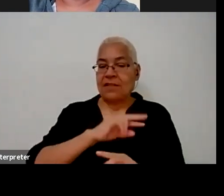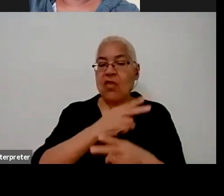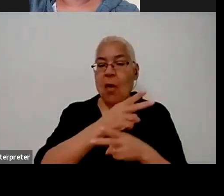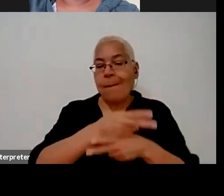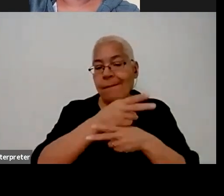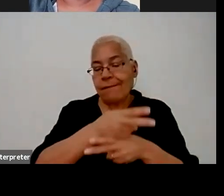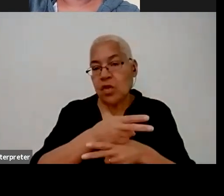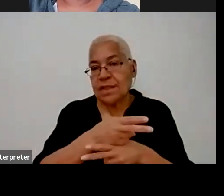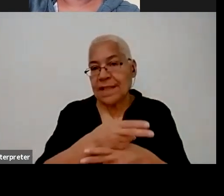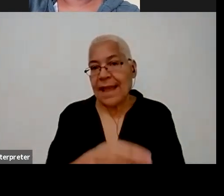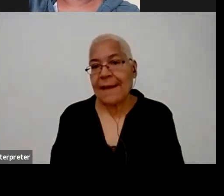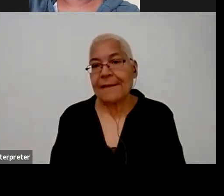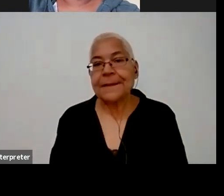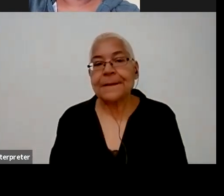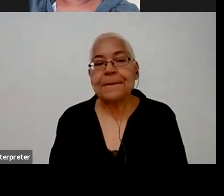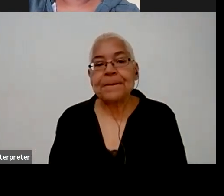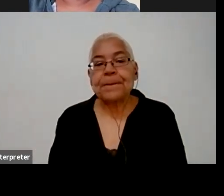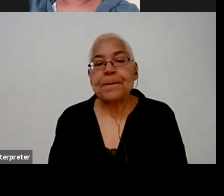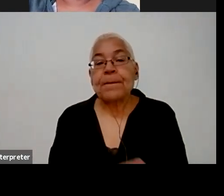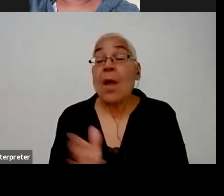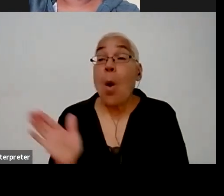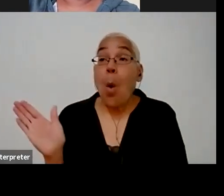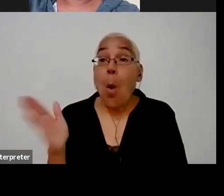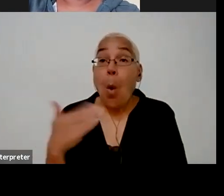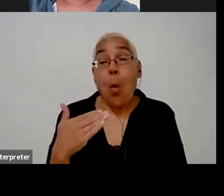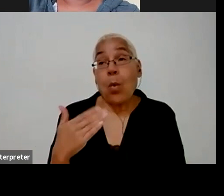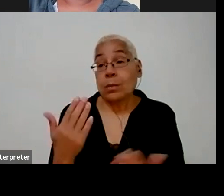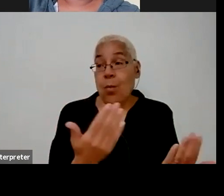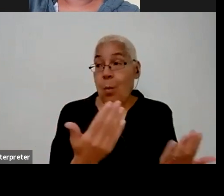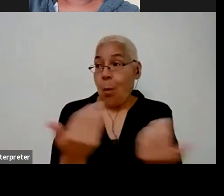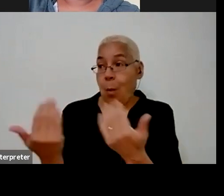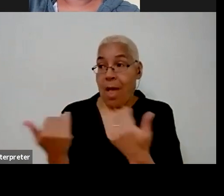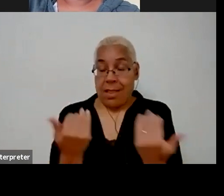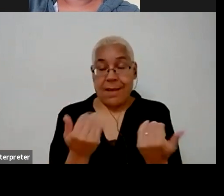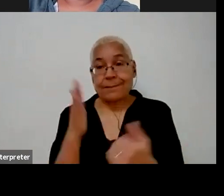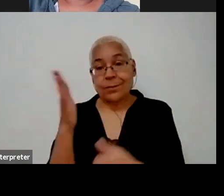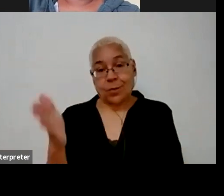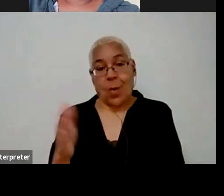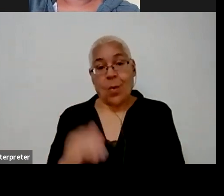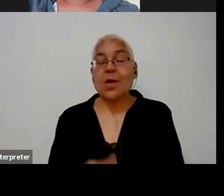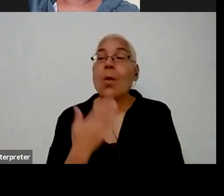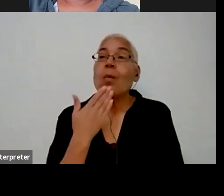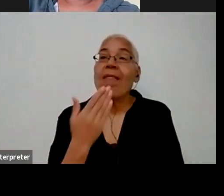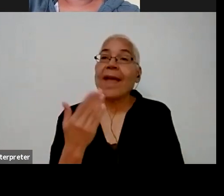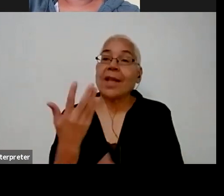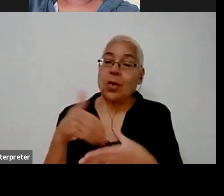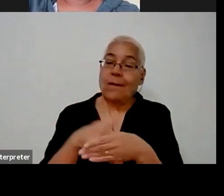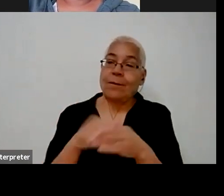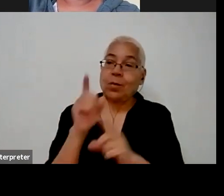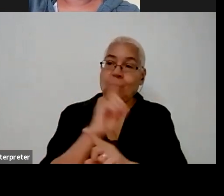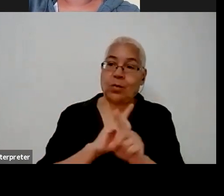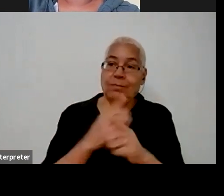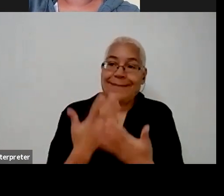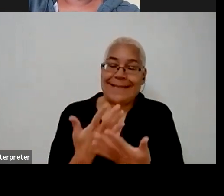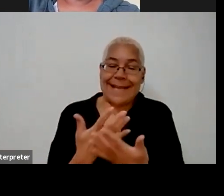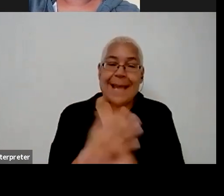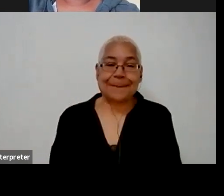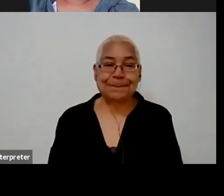everyone also very welcome to attend. So thank you very much for today to everybody.